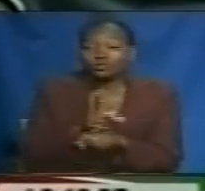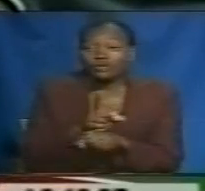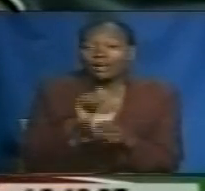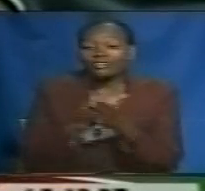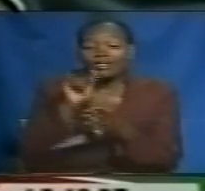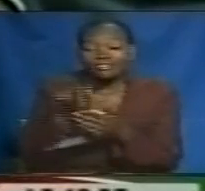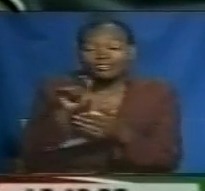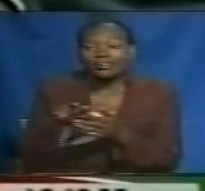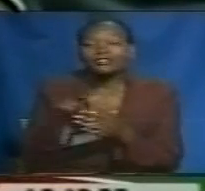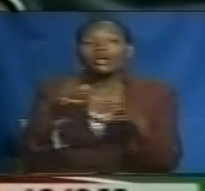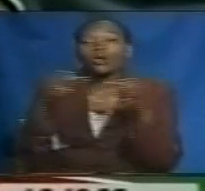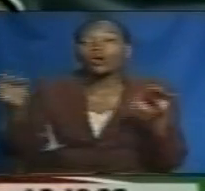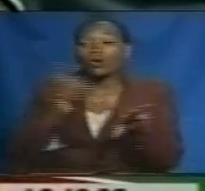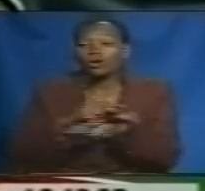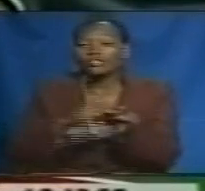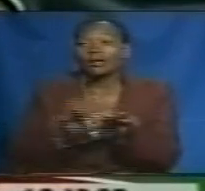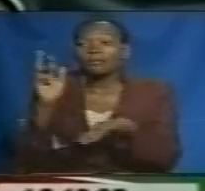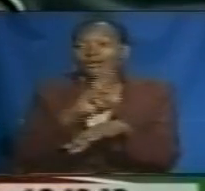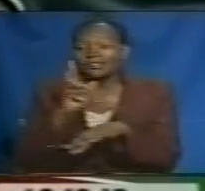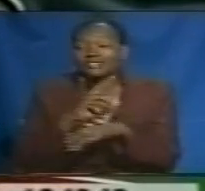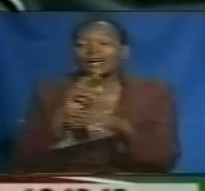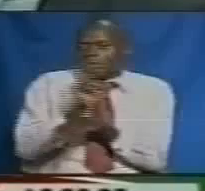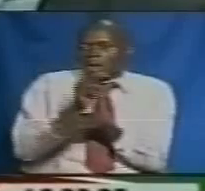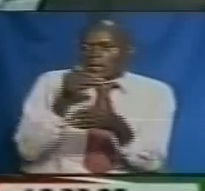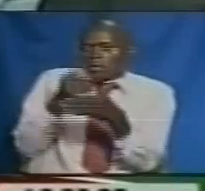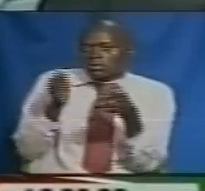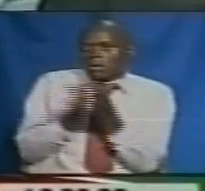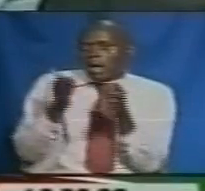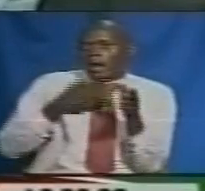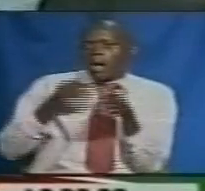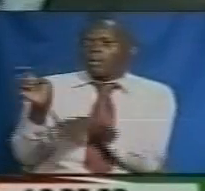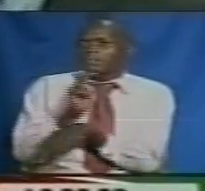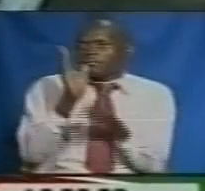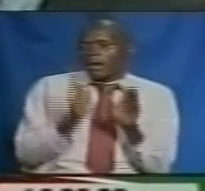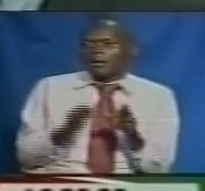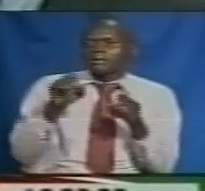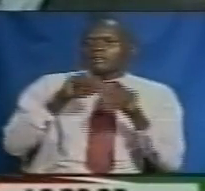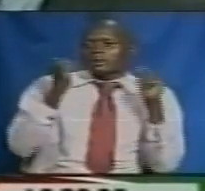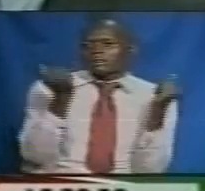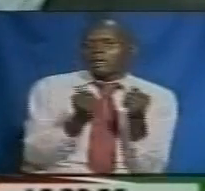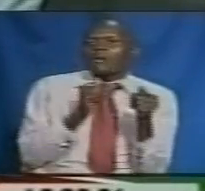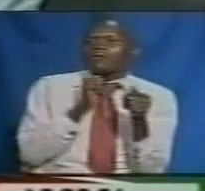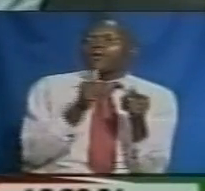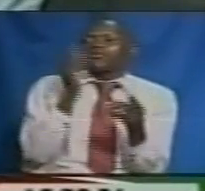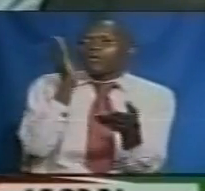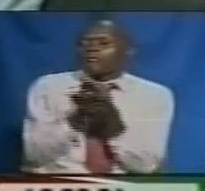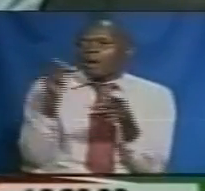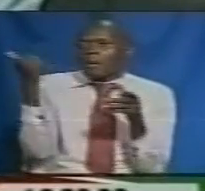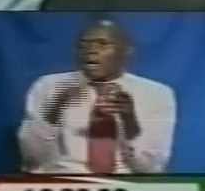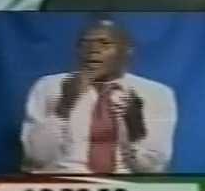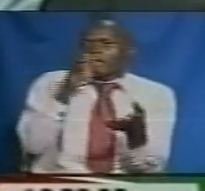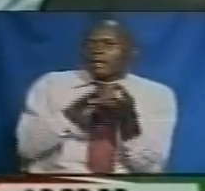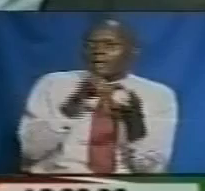that these long-term risks are minimized? Our surveillance system has not confirmed any case